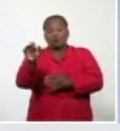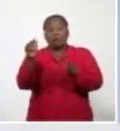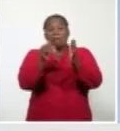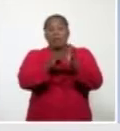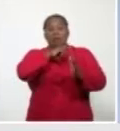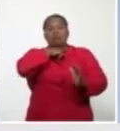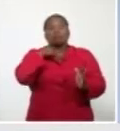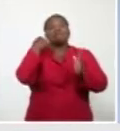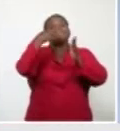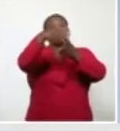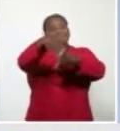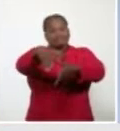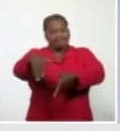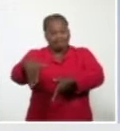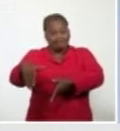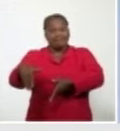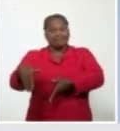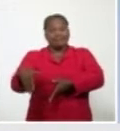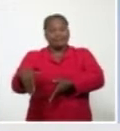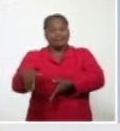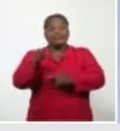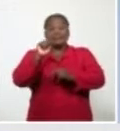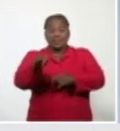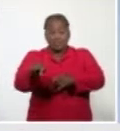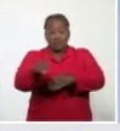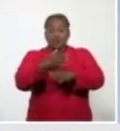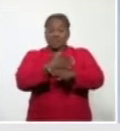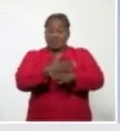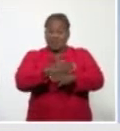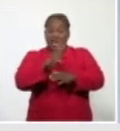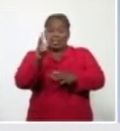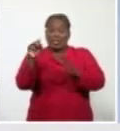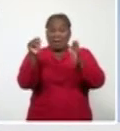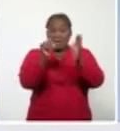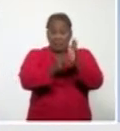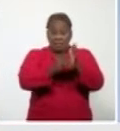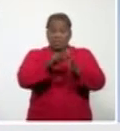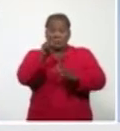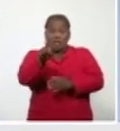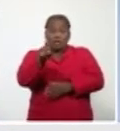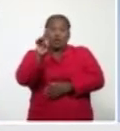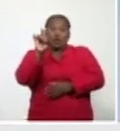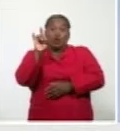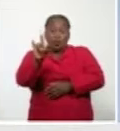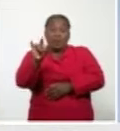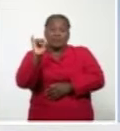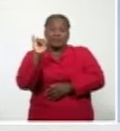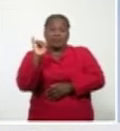318,201 deaths, which represent